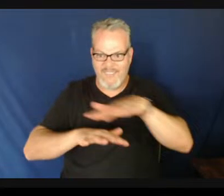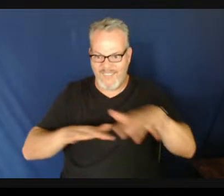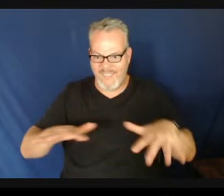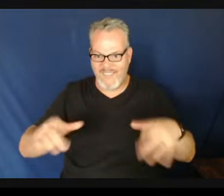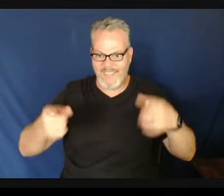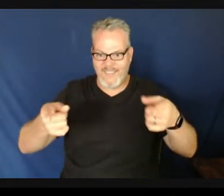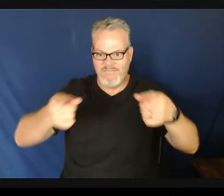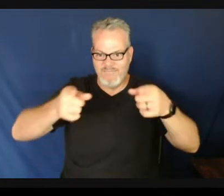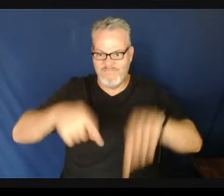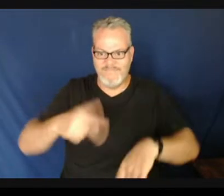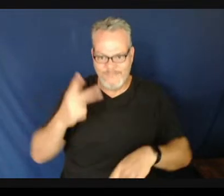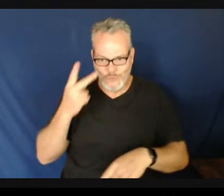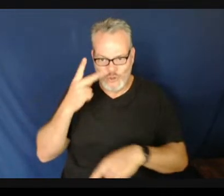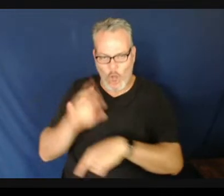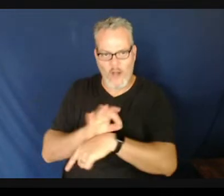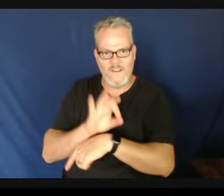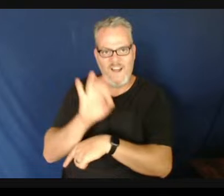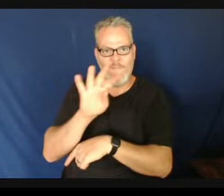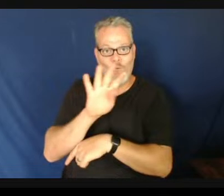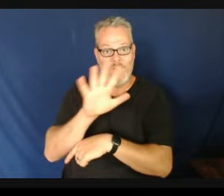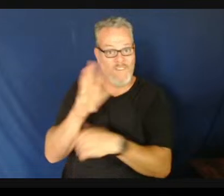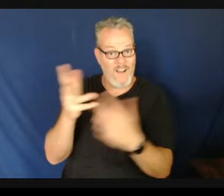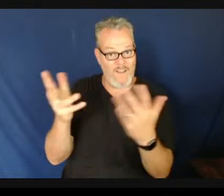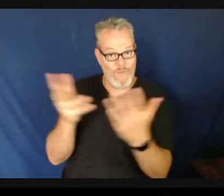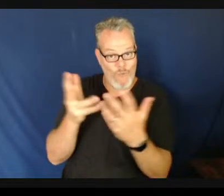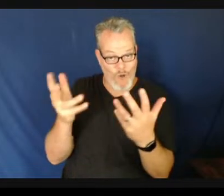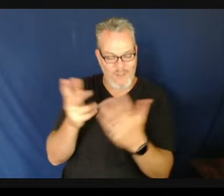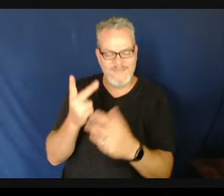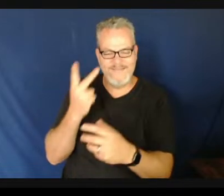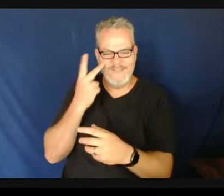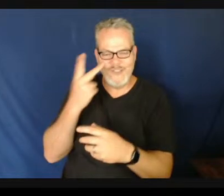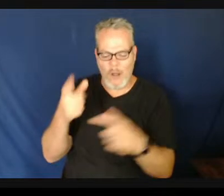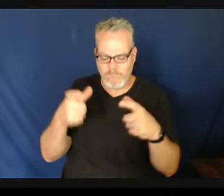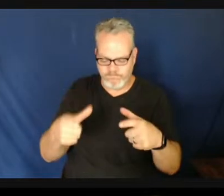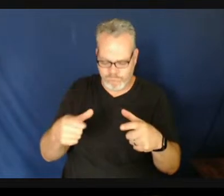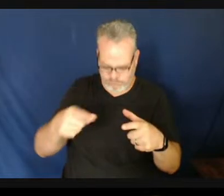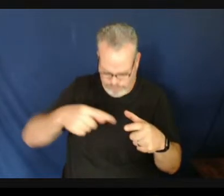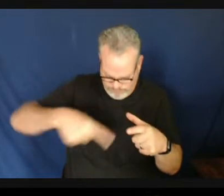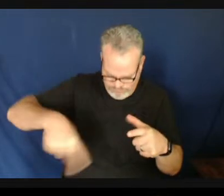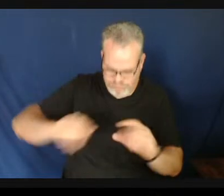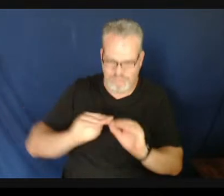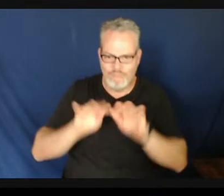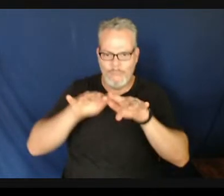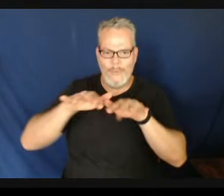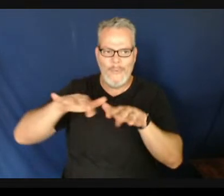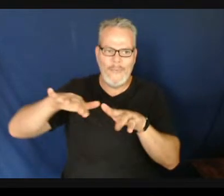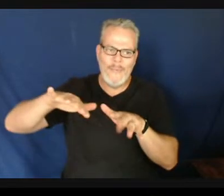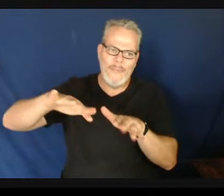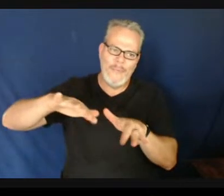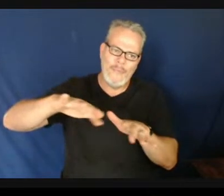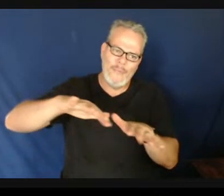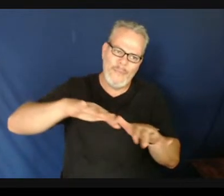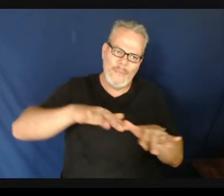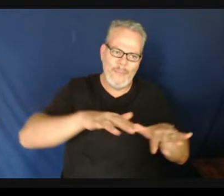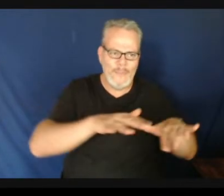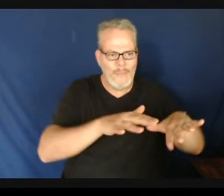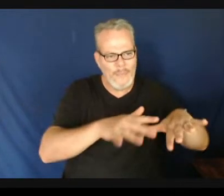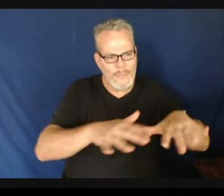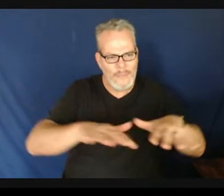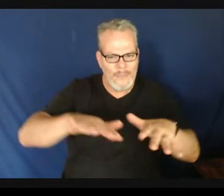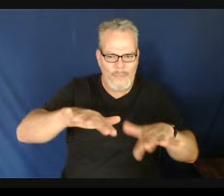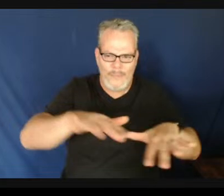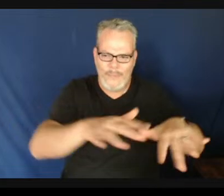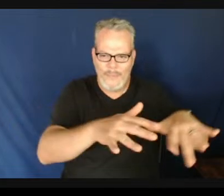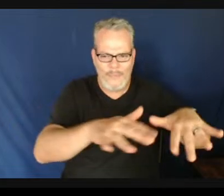became visible at 9:45 p.m., then spilled out through this north vent spillway out onto